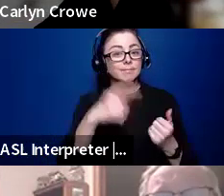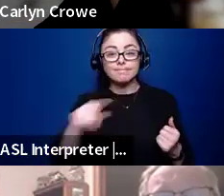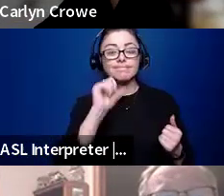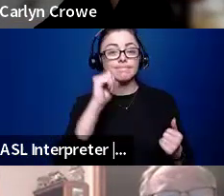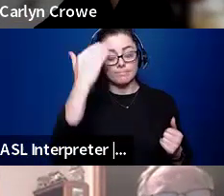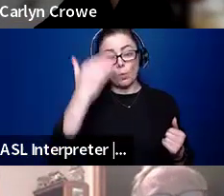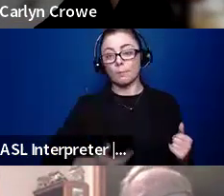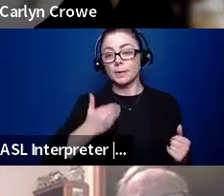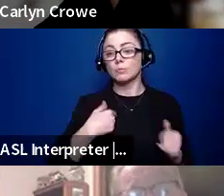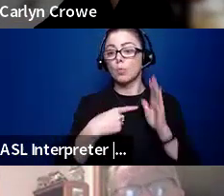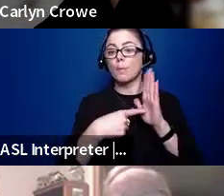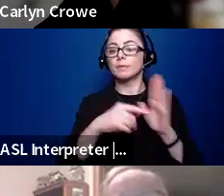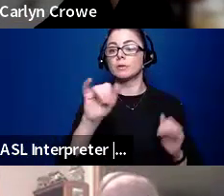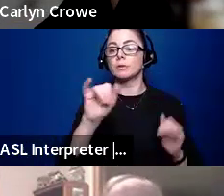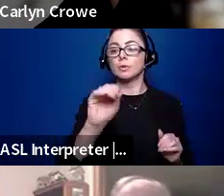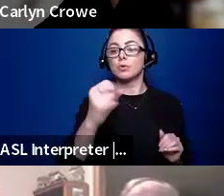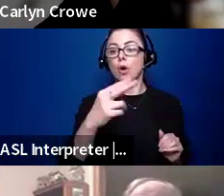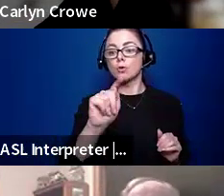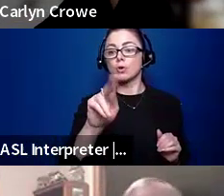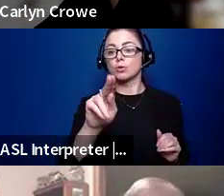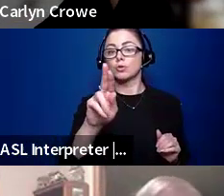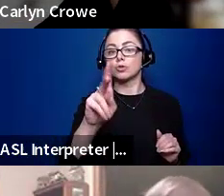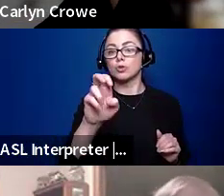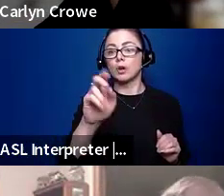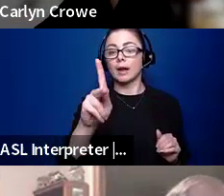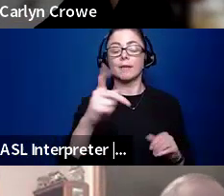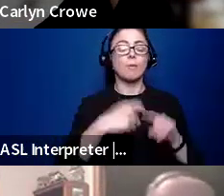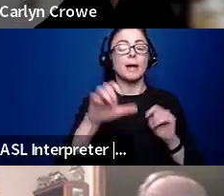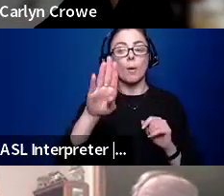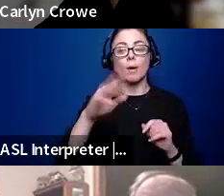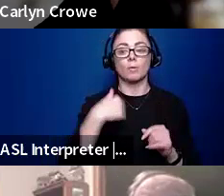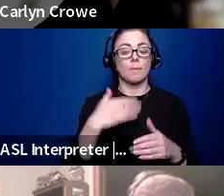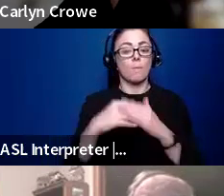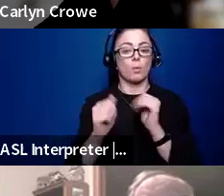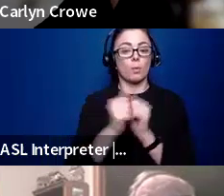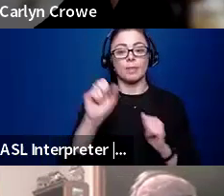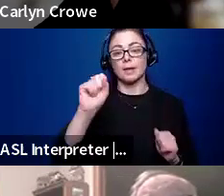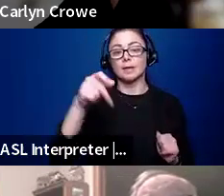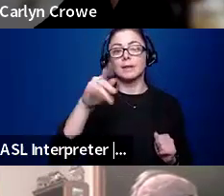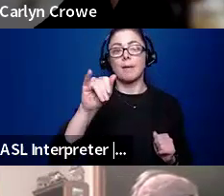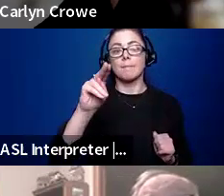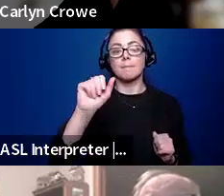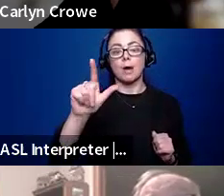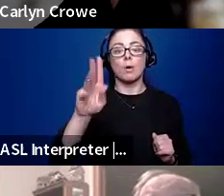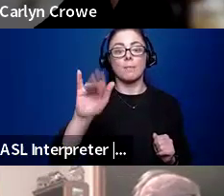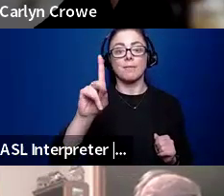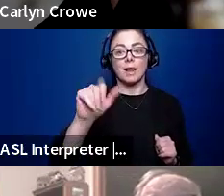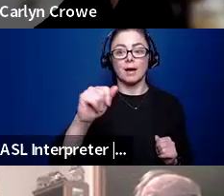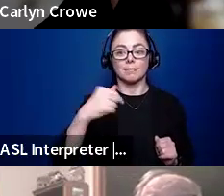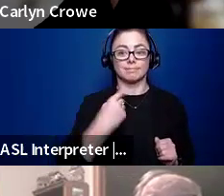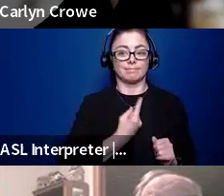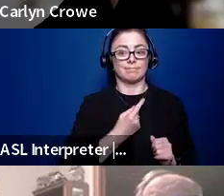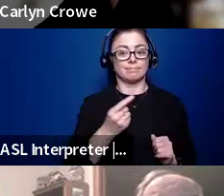Representative Josh Turek out of Council Bluffs. I was also born with spina bifida and the sole permanently disabled member up here in the Iowa House, and something that